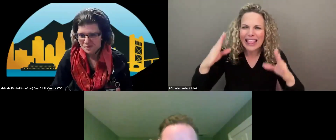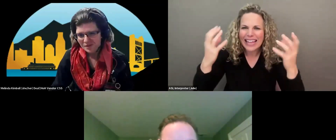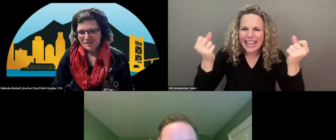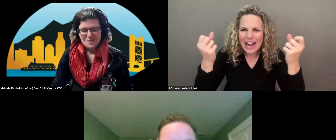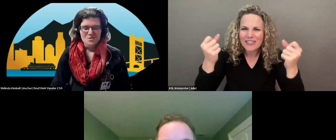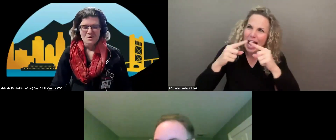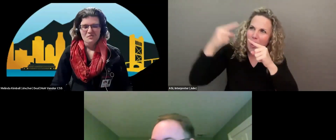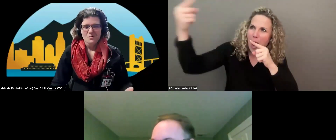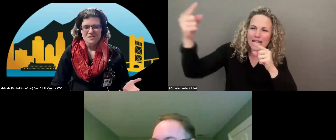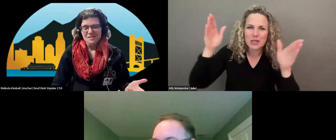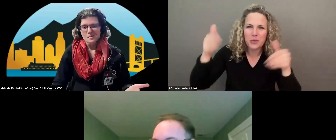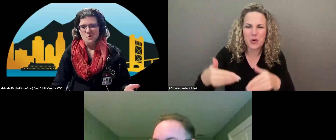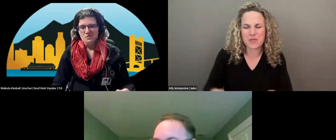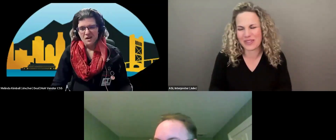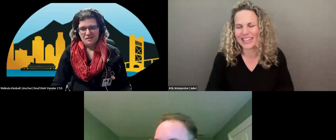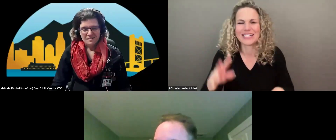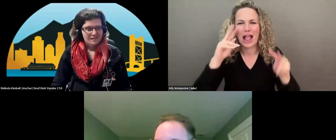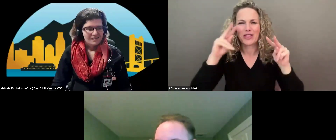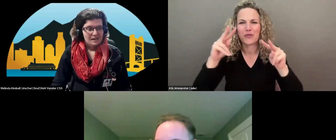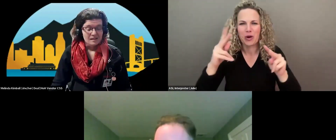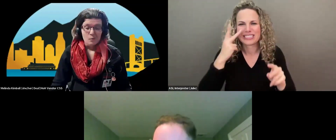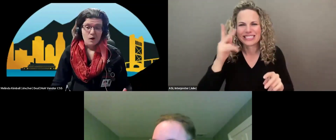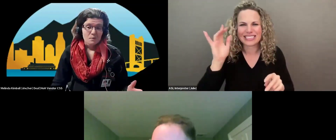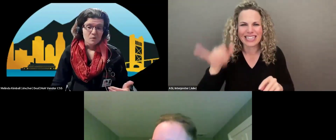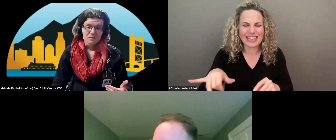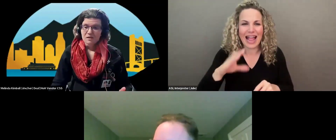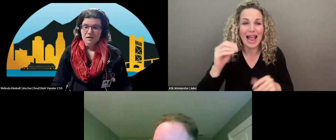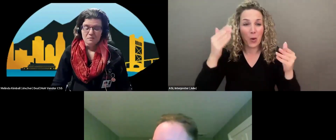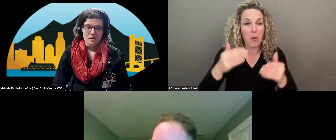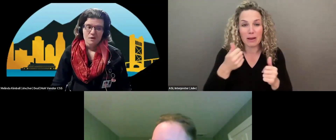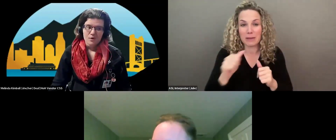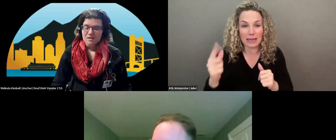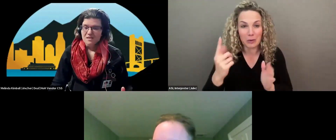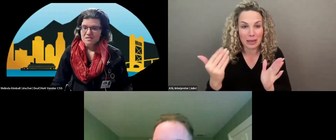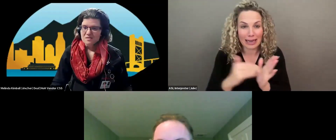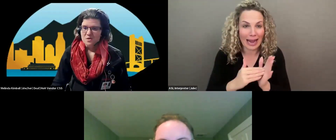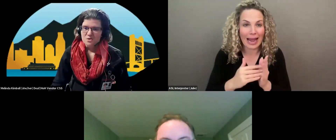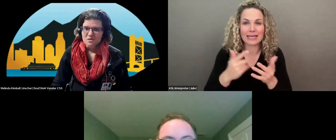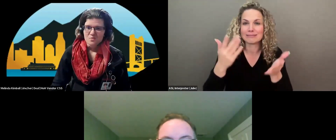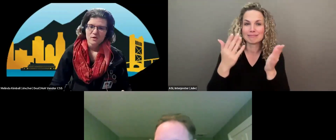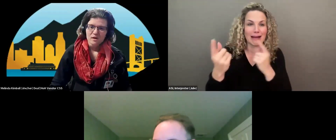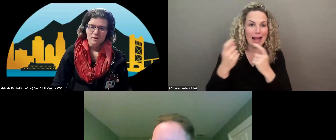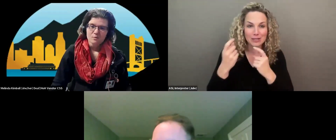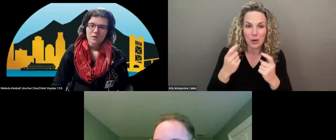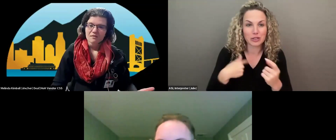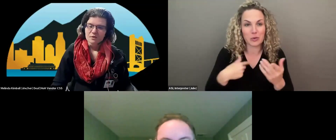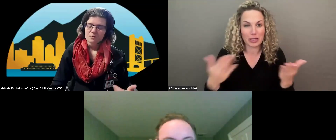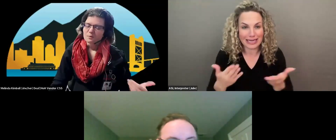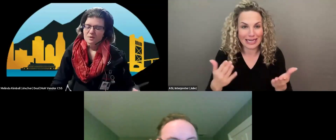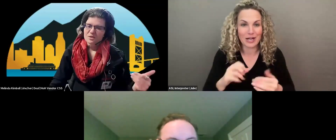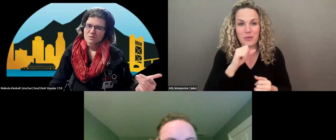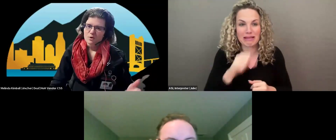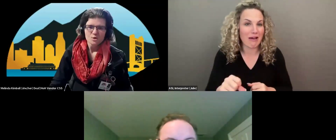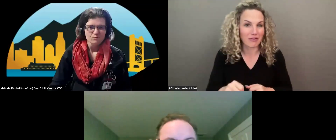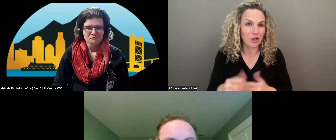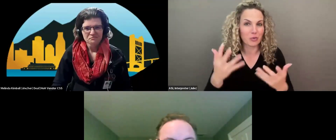really cool too. So I look forward to seeing more of that. And I welcome anyone. Again, pick our brains, ask us questions. We are here. We love you and we